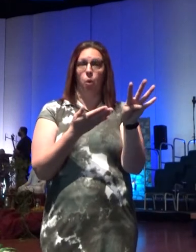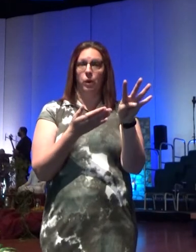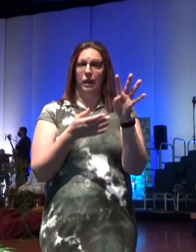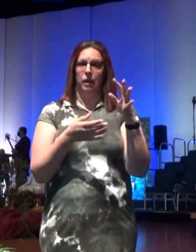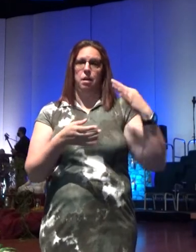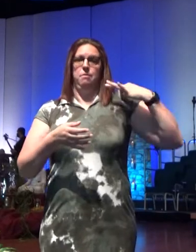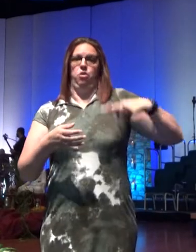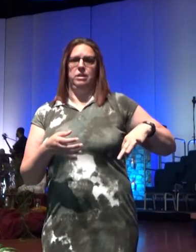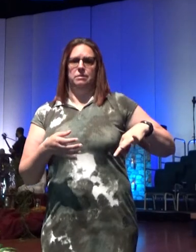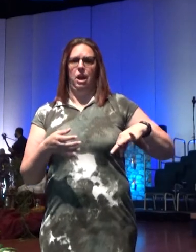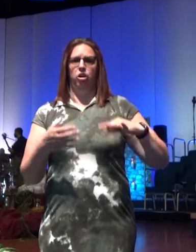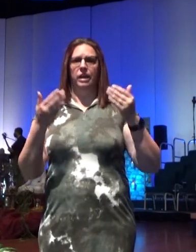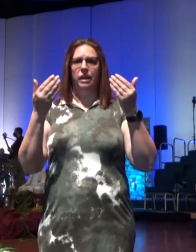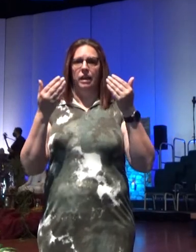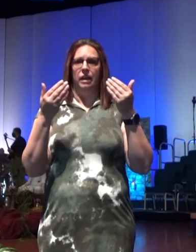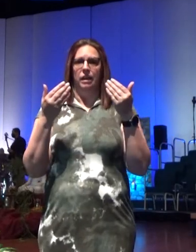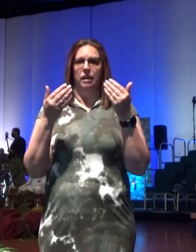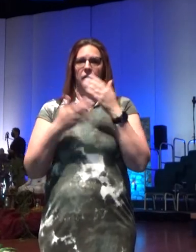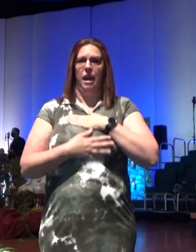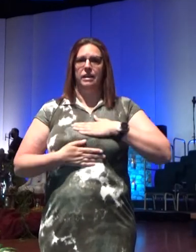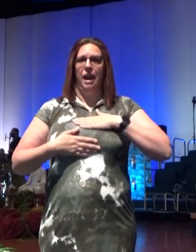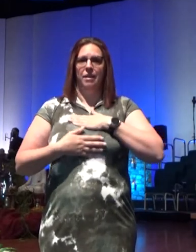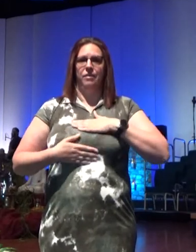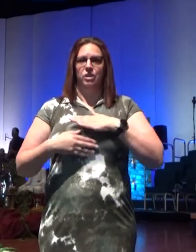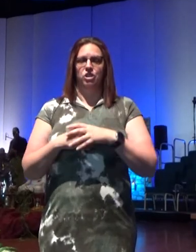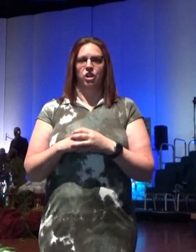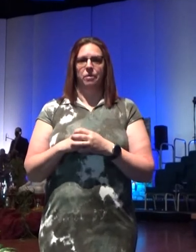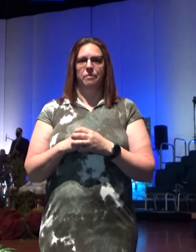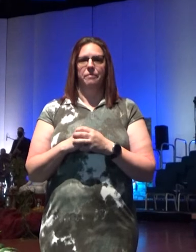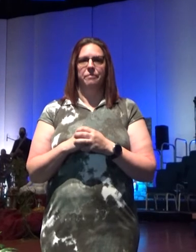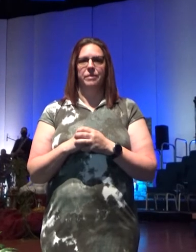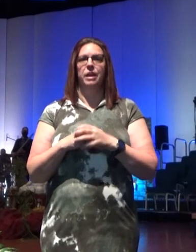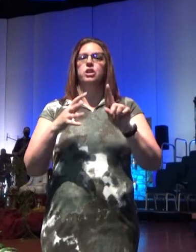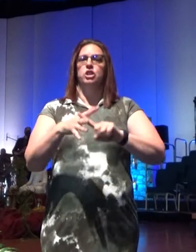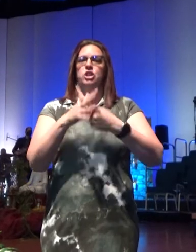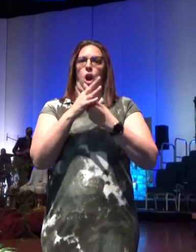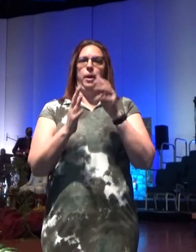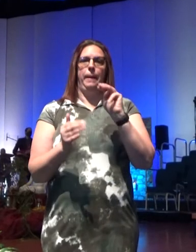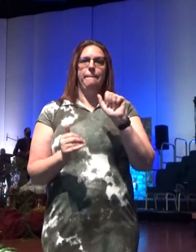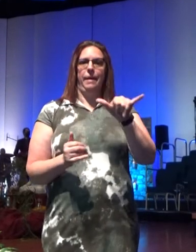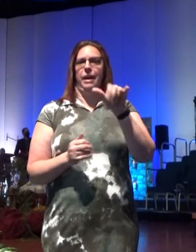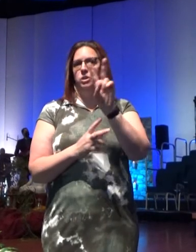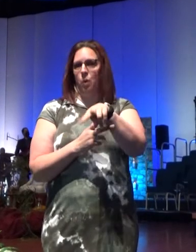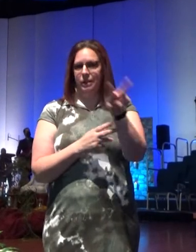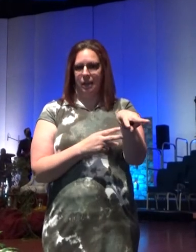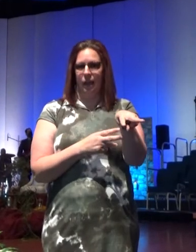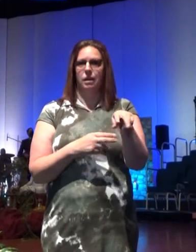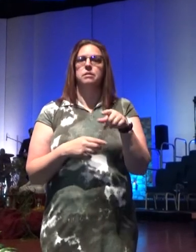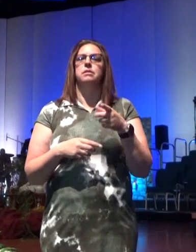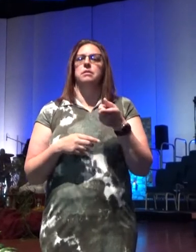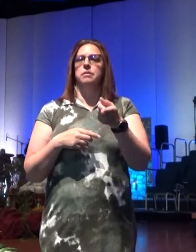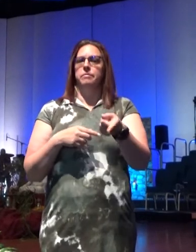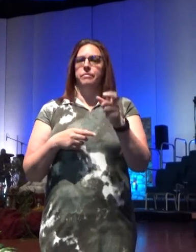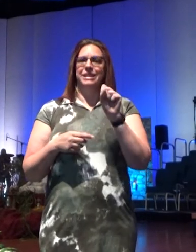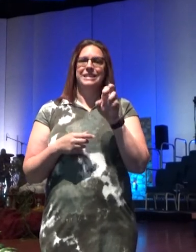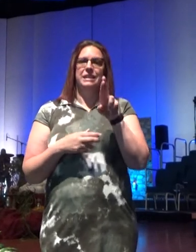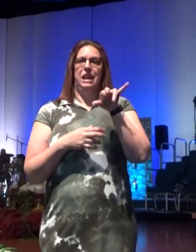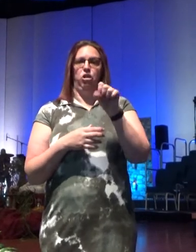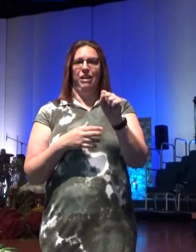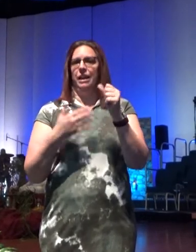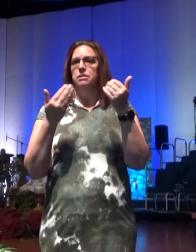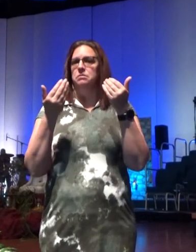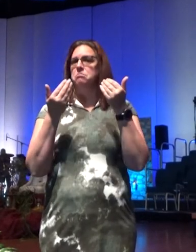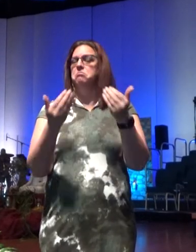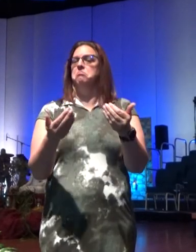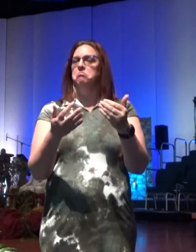series, Infinite Flow, starting May 22nd. This series dives into the pure essence of who we truly are and supports